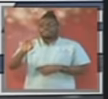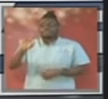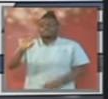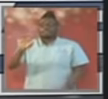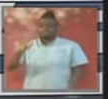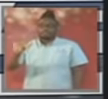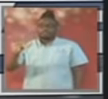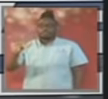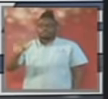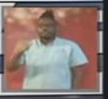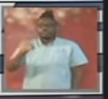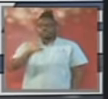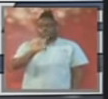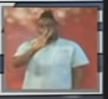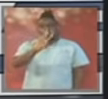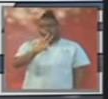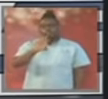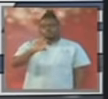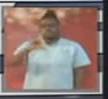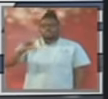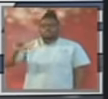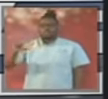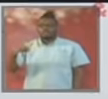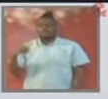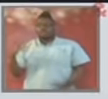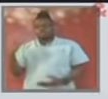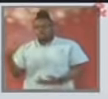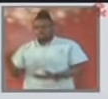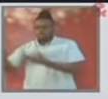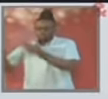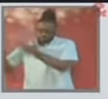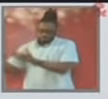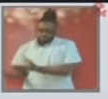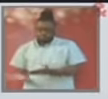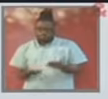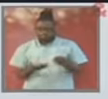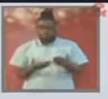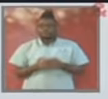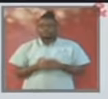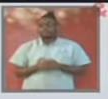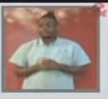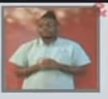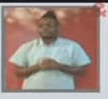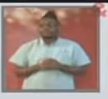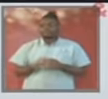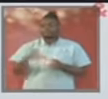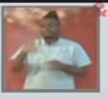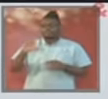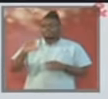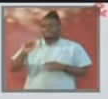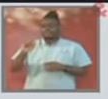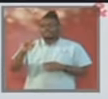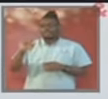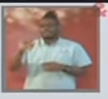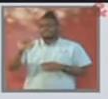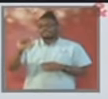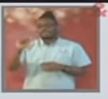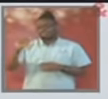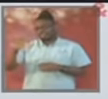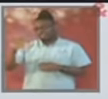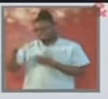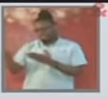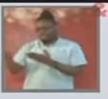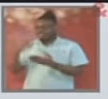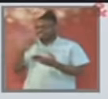very much for your attention, and I now hand over to Candice. Thank you, Dr. Richards, for that important reminder. Next, I